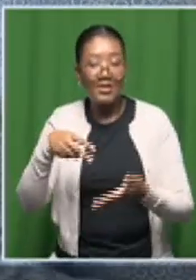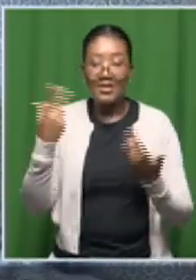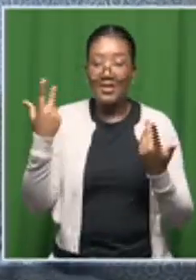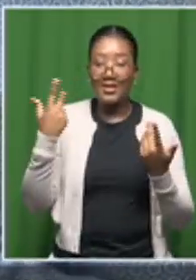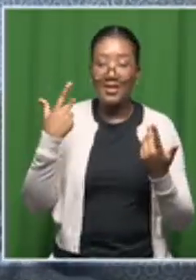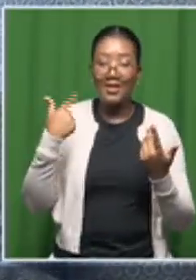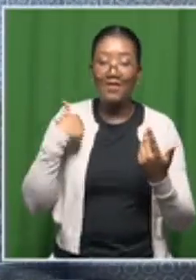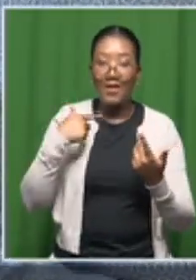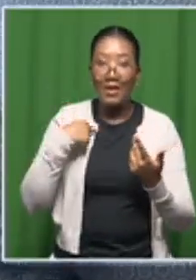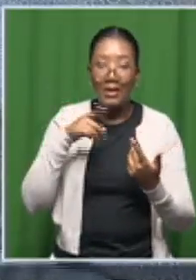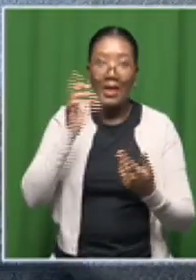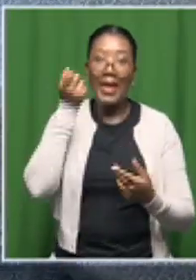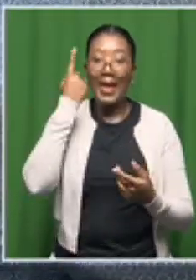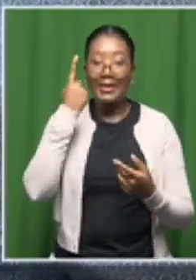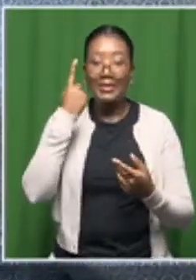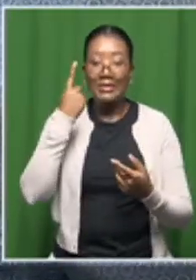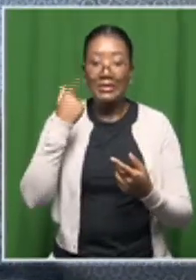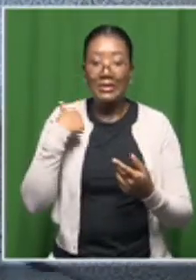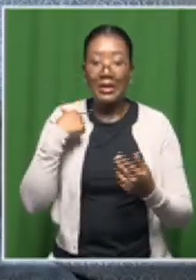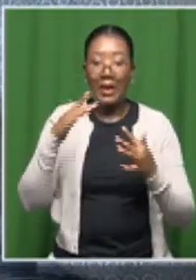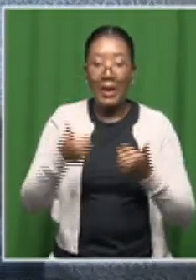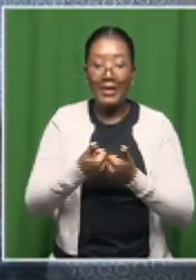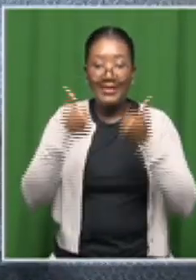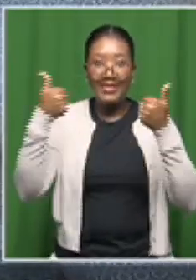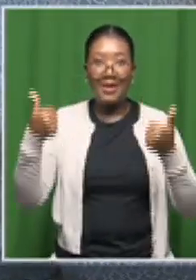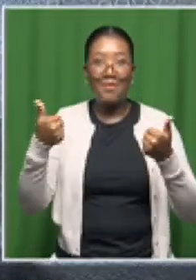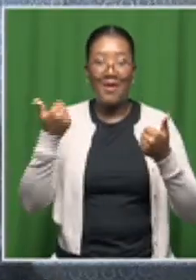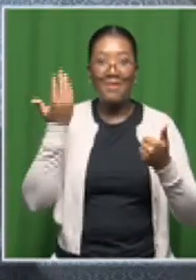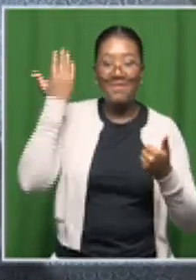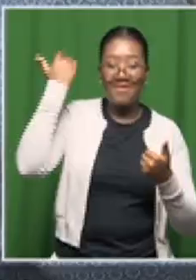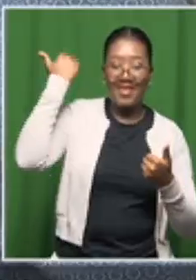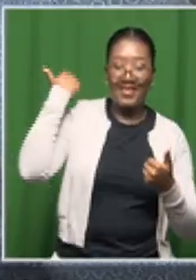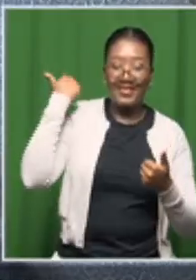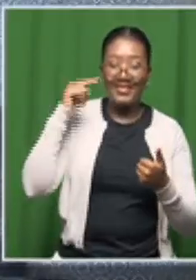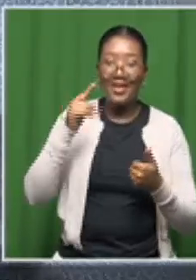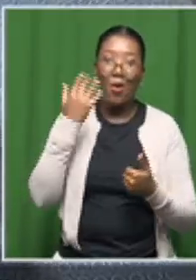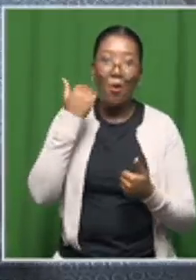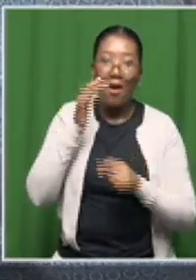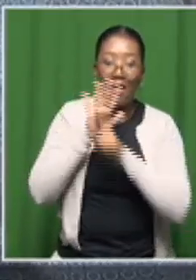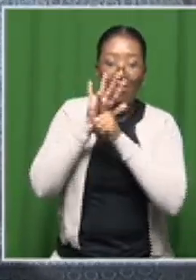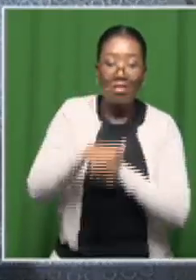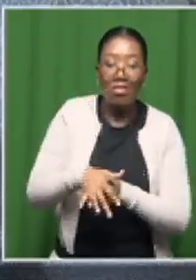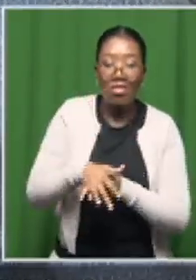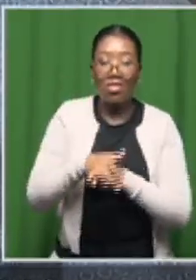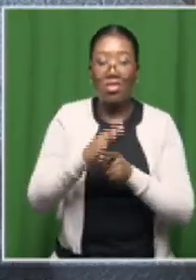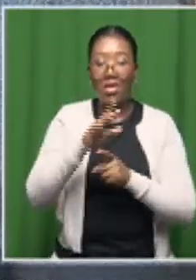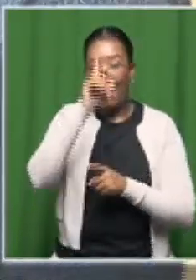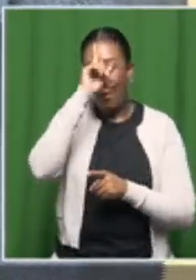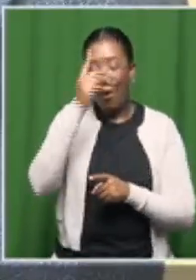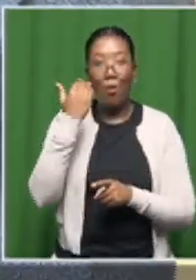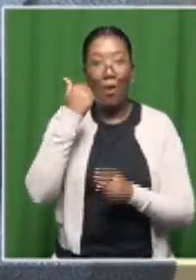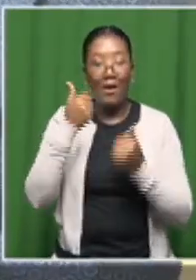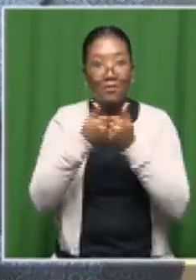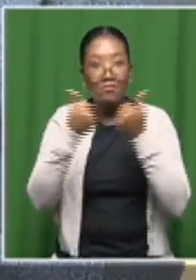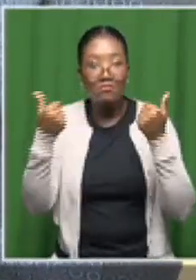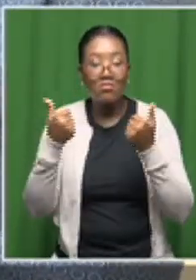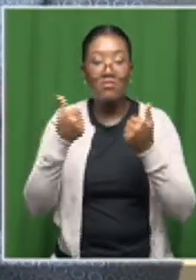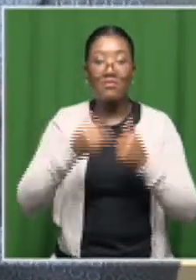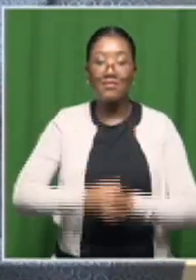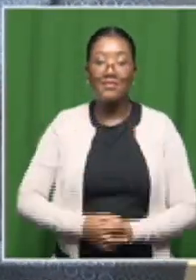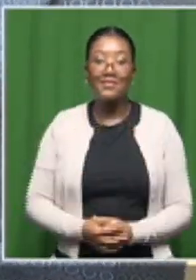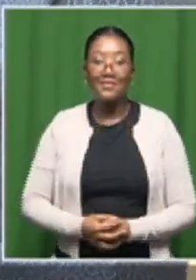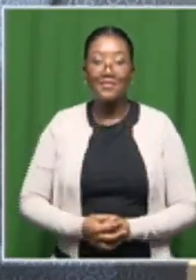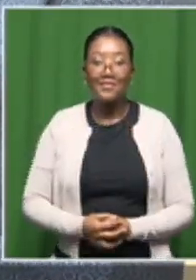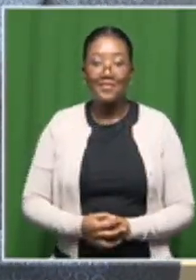the impact of the difficult past that were the past of colonialism and of apartheid, in the recent times. Okay,